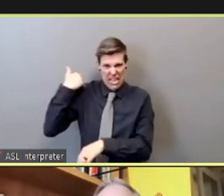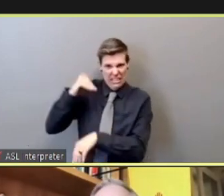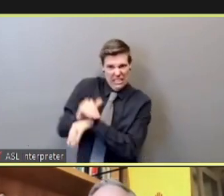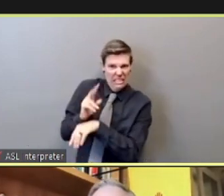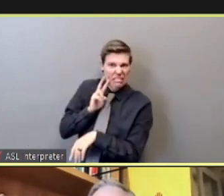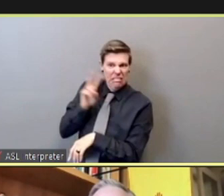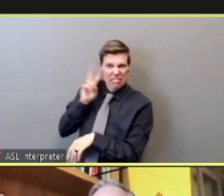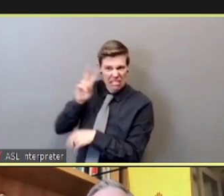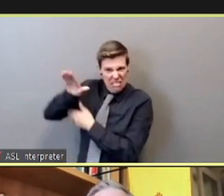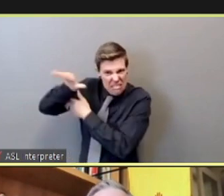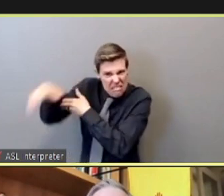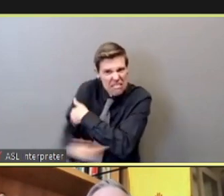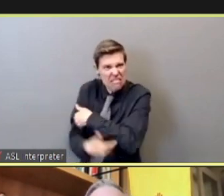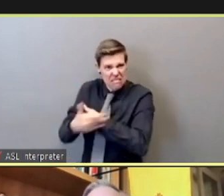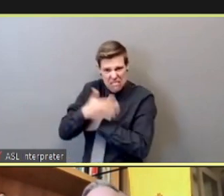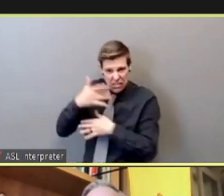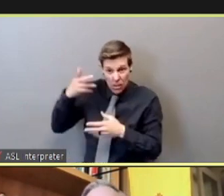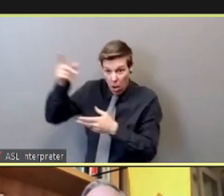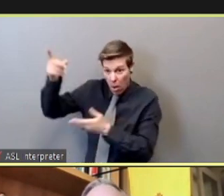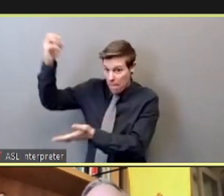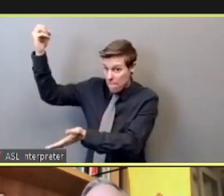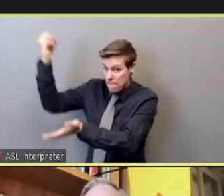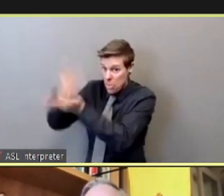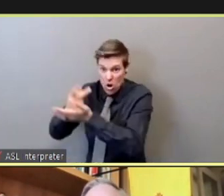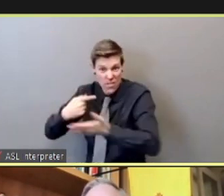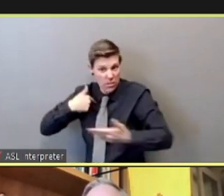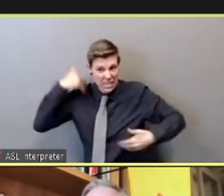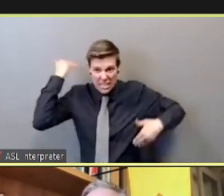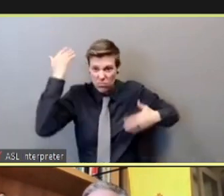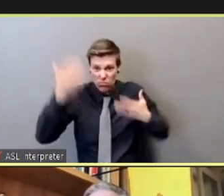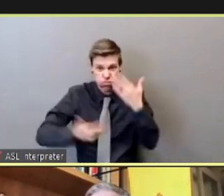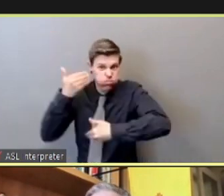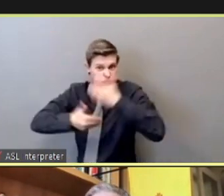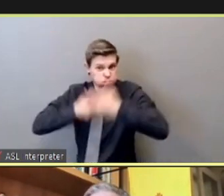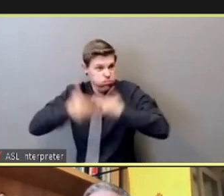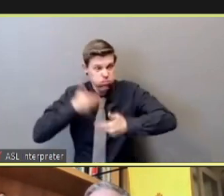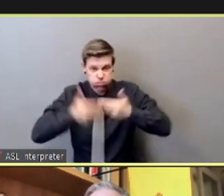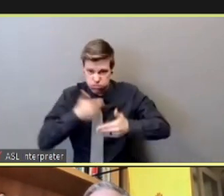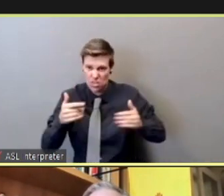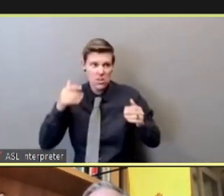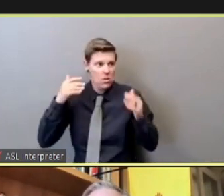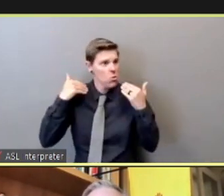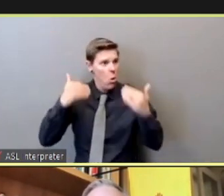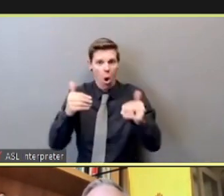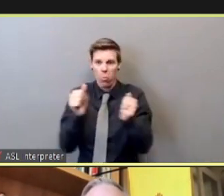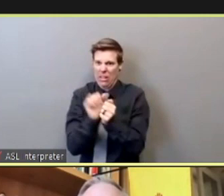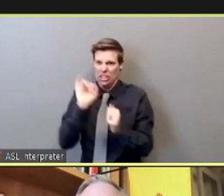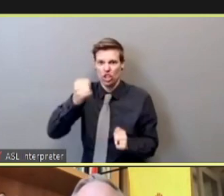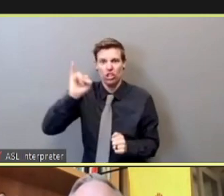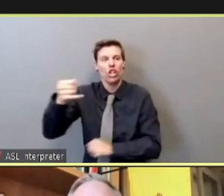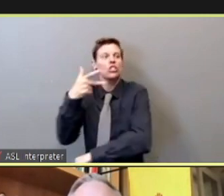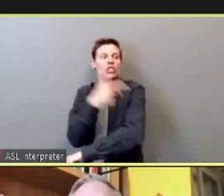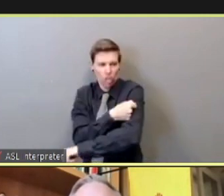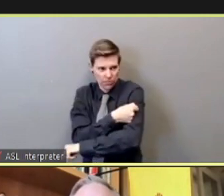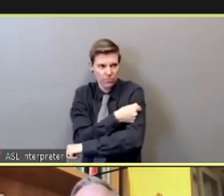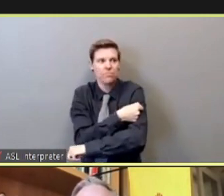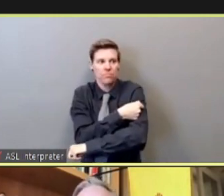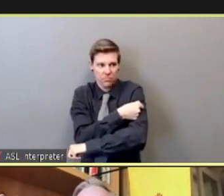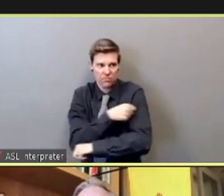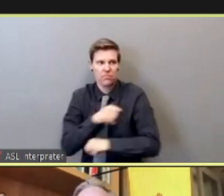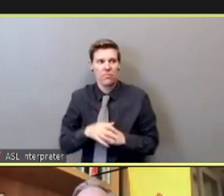was approved and when it was distributed, and came up with this recommendation. You could find it online. I also want to